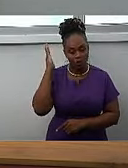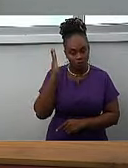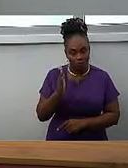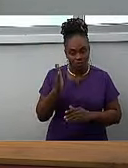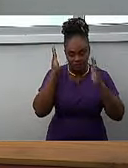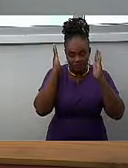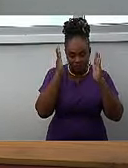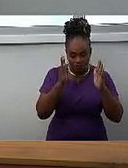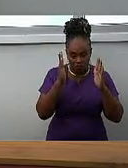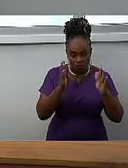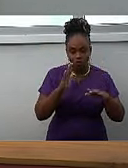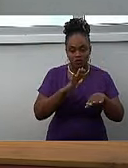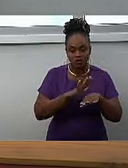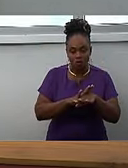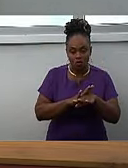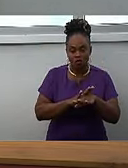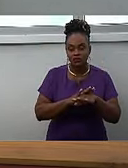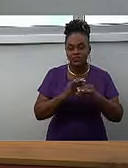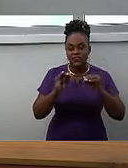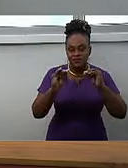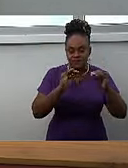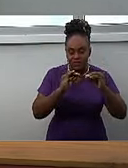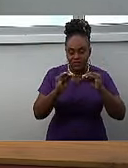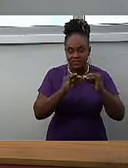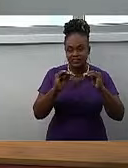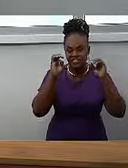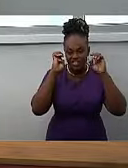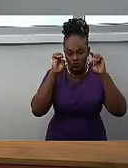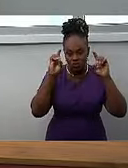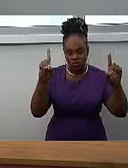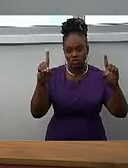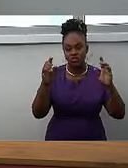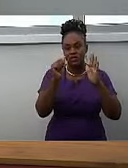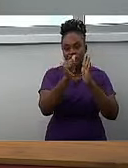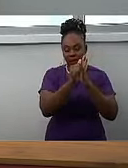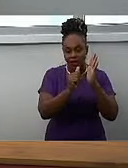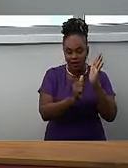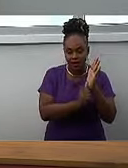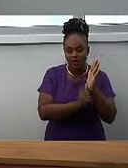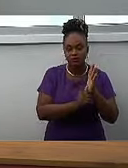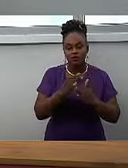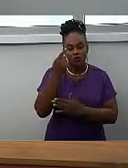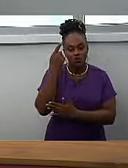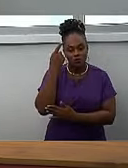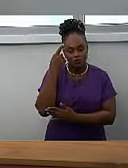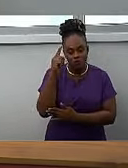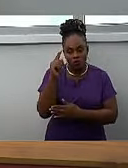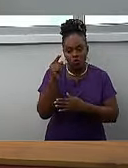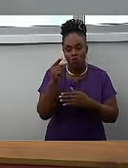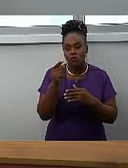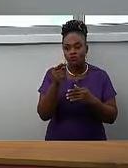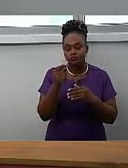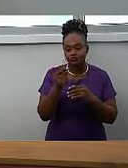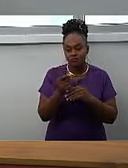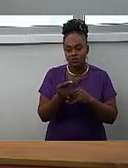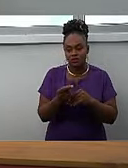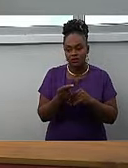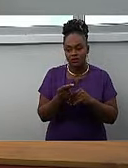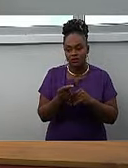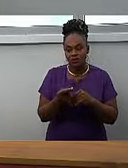and amendment of the Education Act to increase the school leaving age to 18,